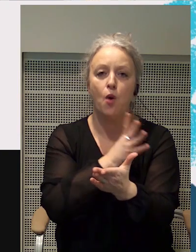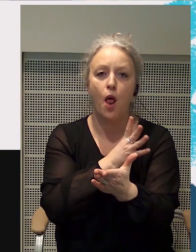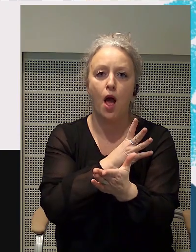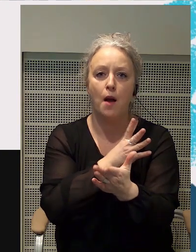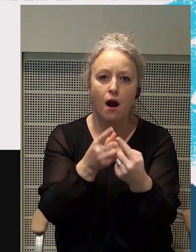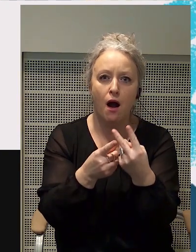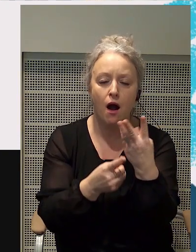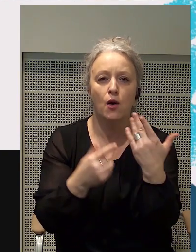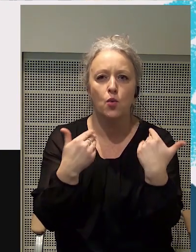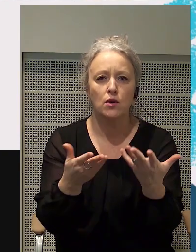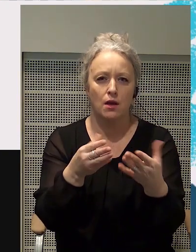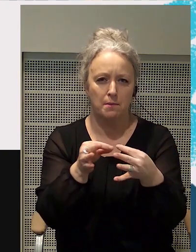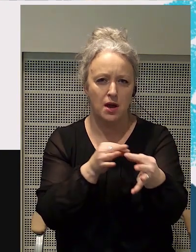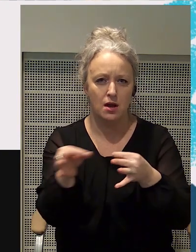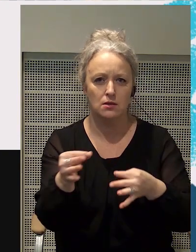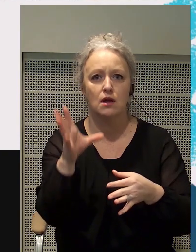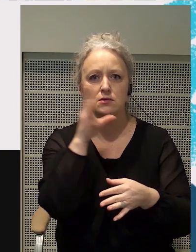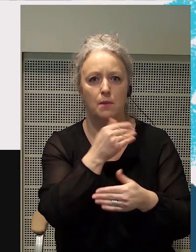Therefore, we have a